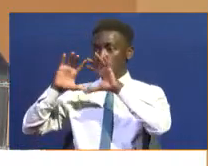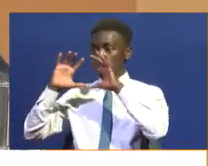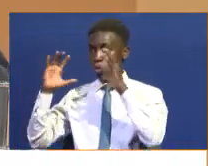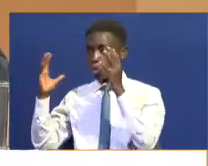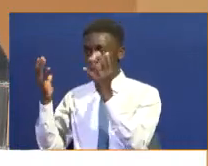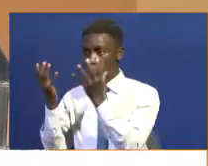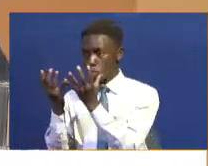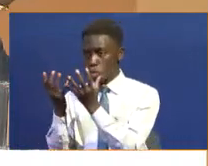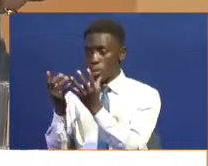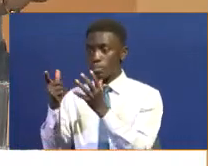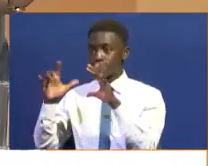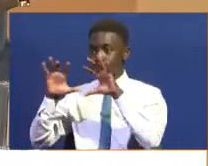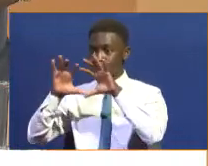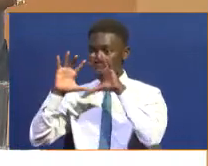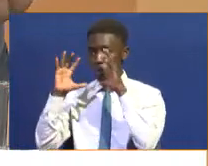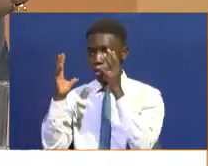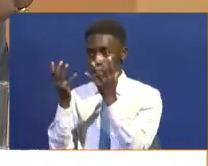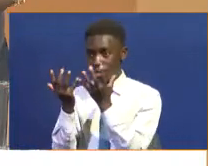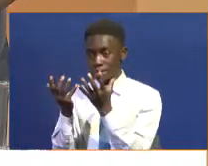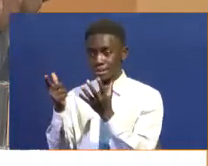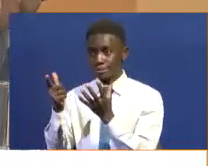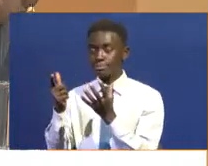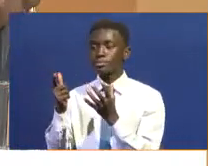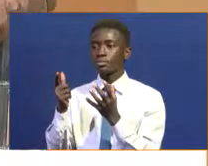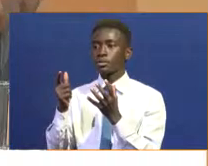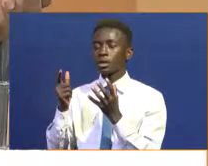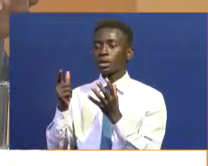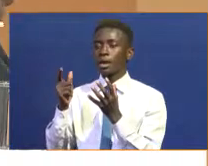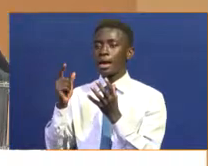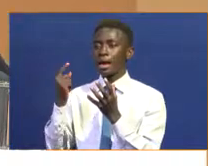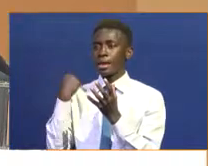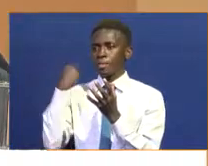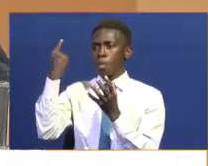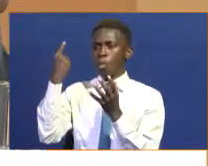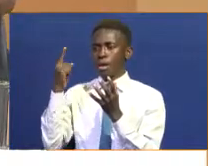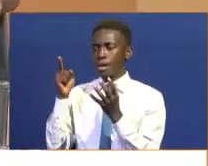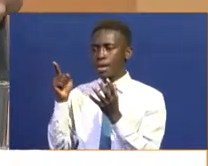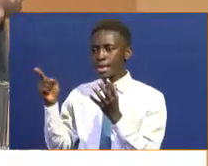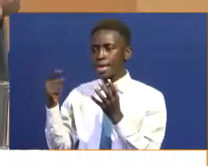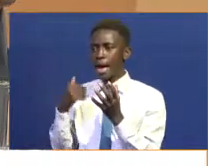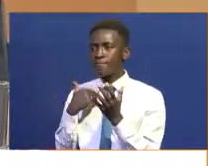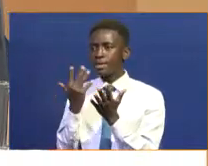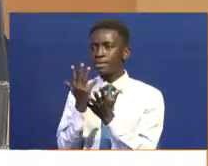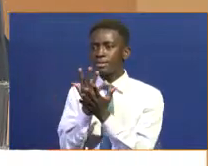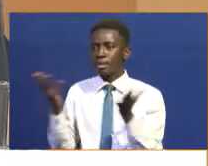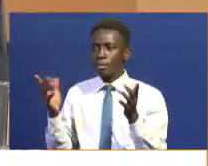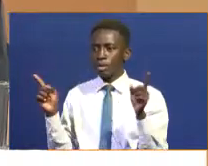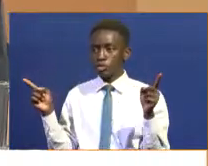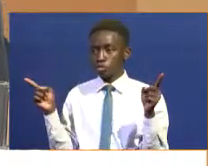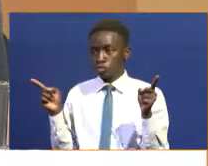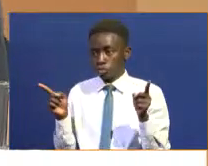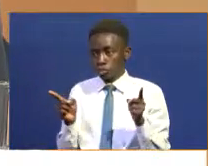agreed on first of all, there was something on short term